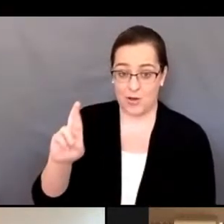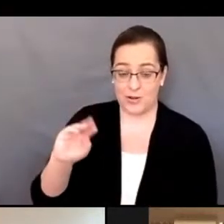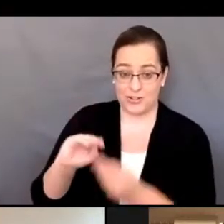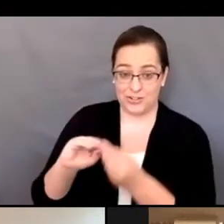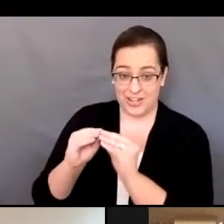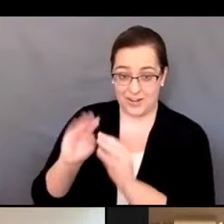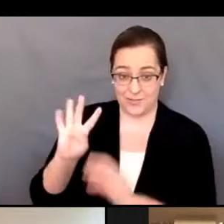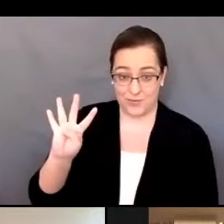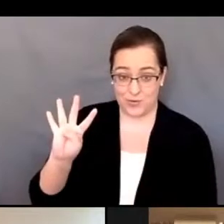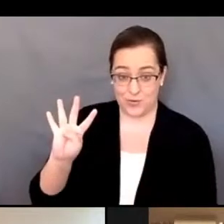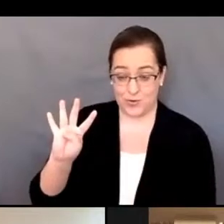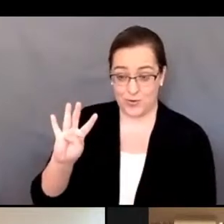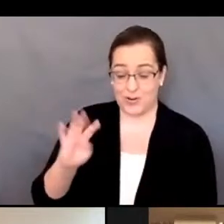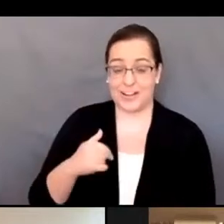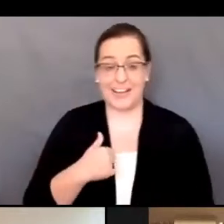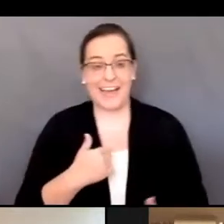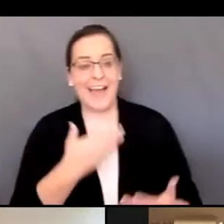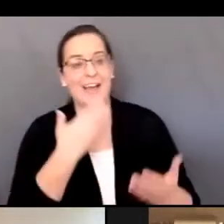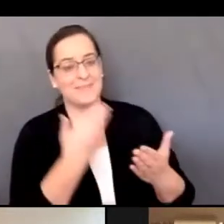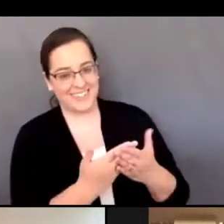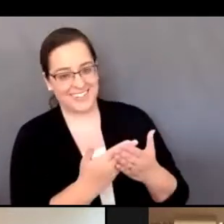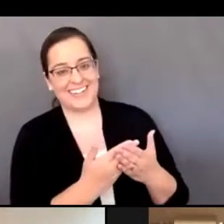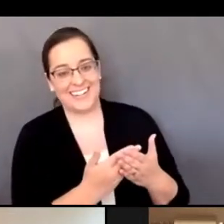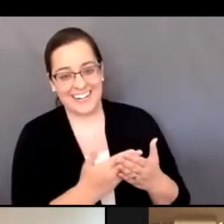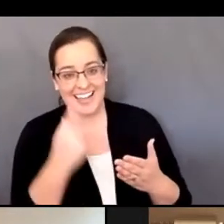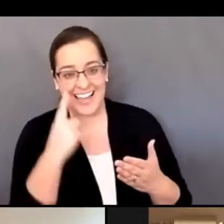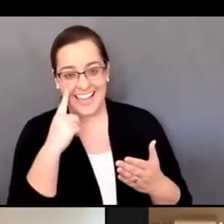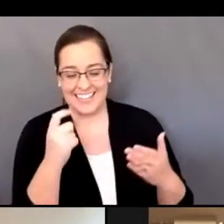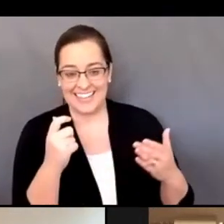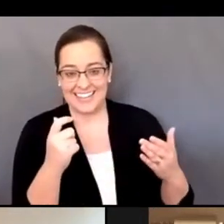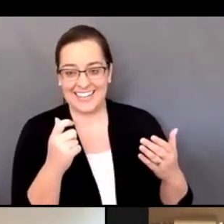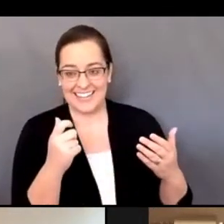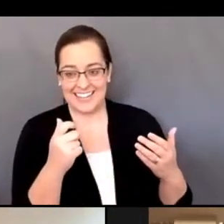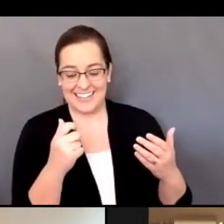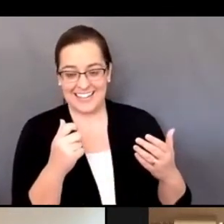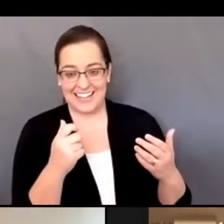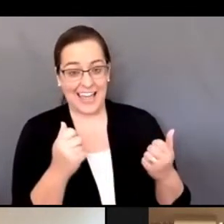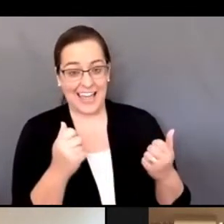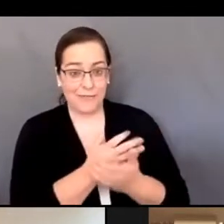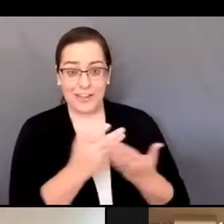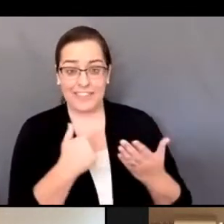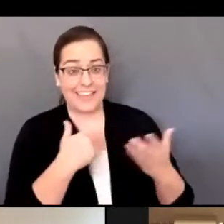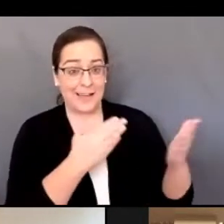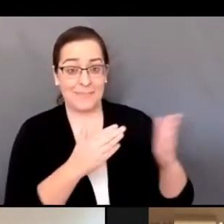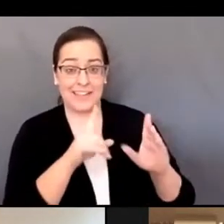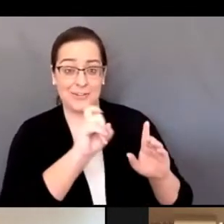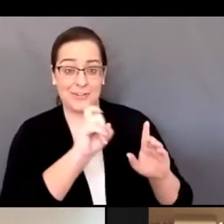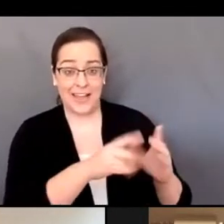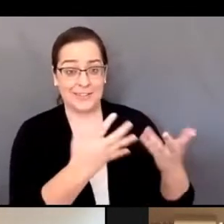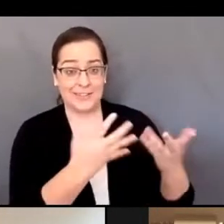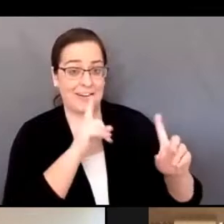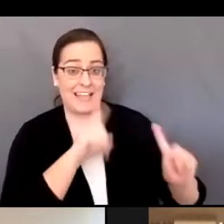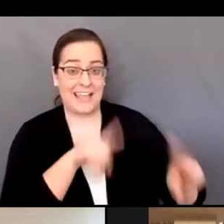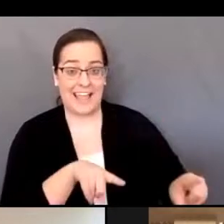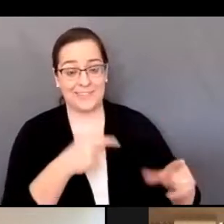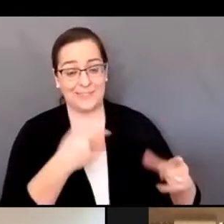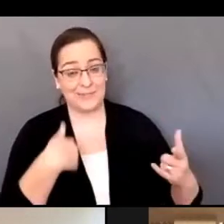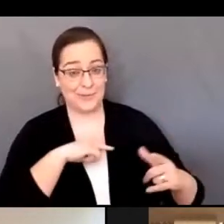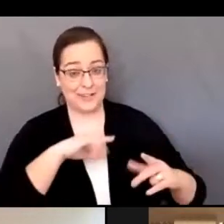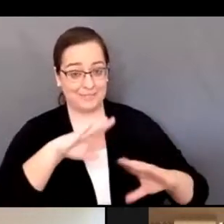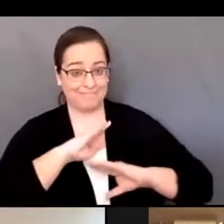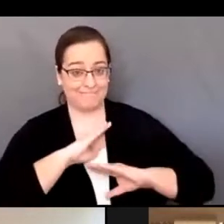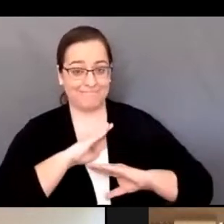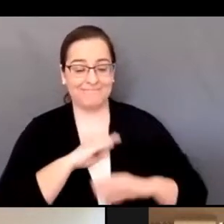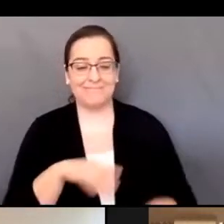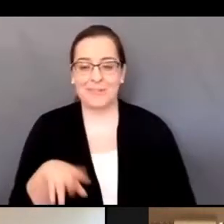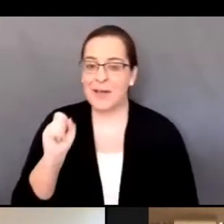are you? I'm good. I think everything I had has been answered, so I think we're handled here. Okay, Aaron,